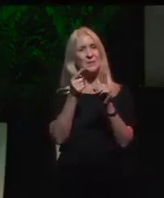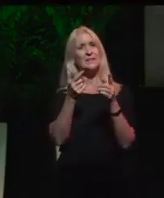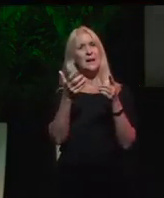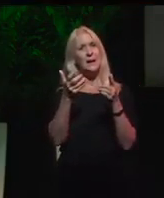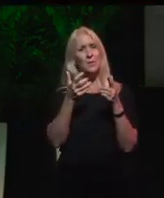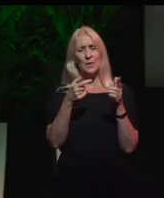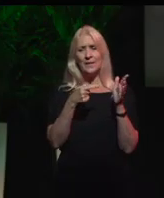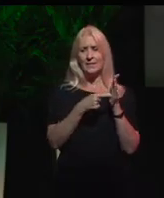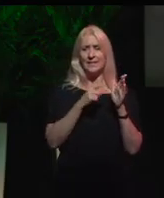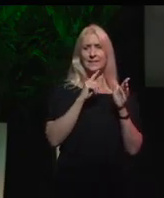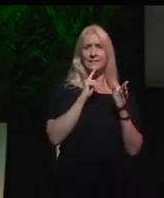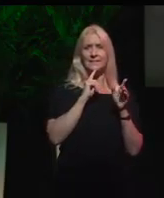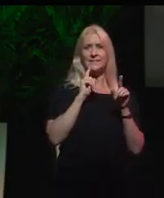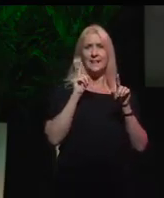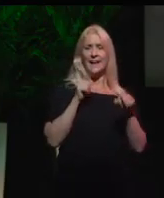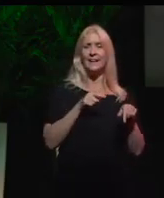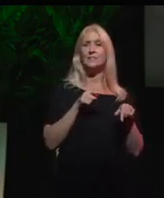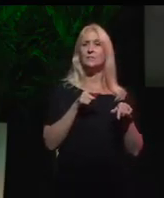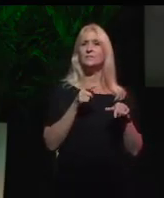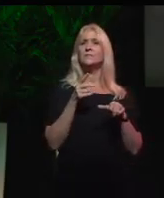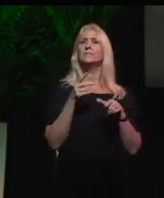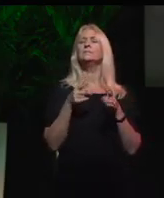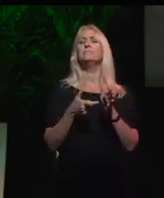as possible.